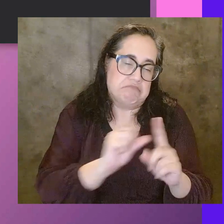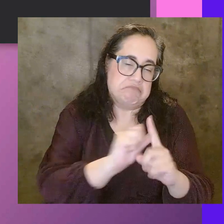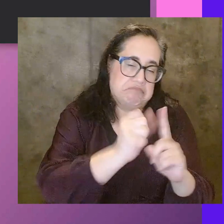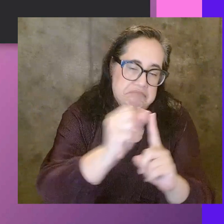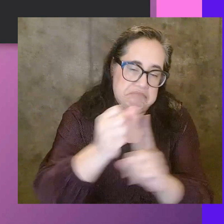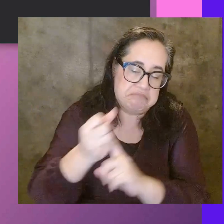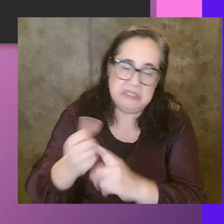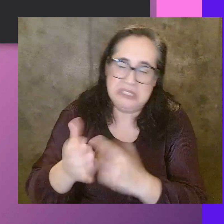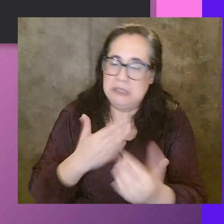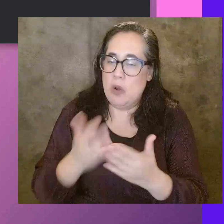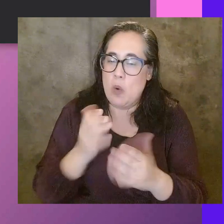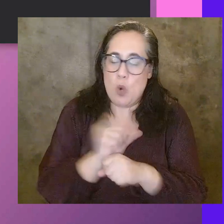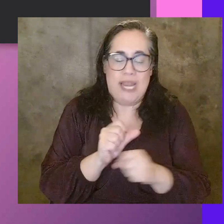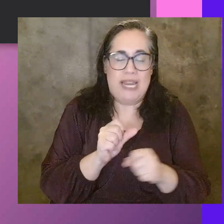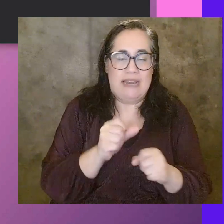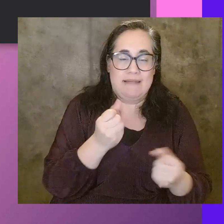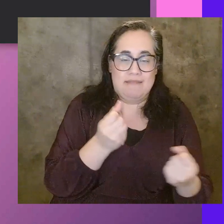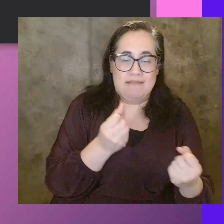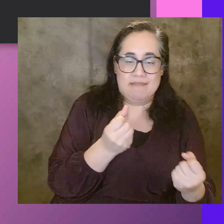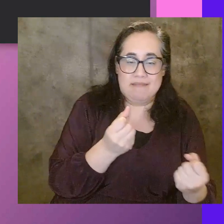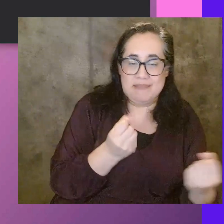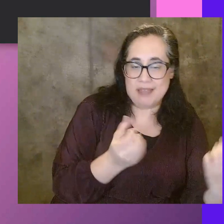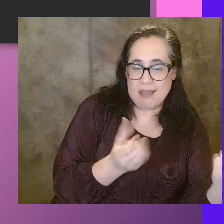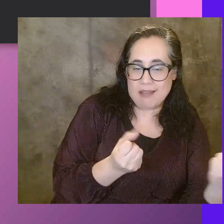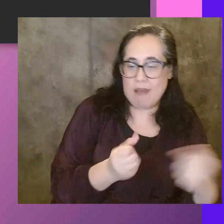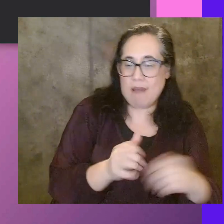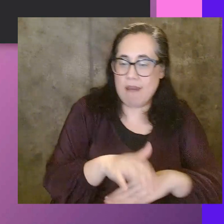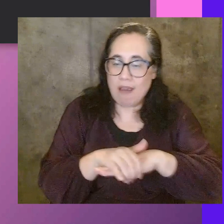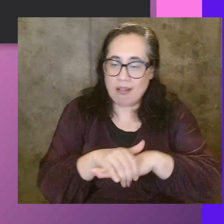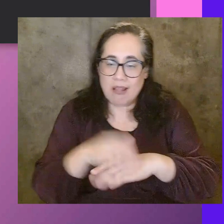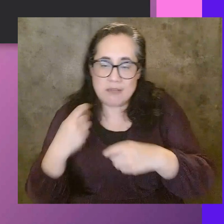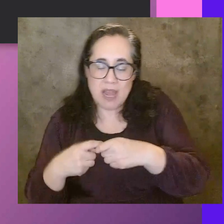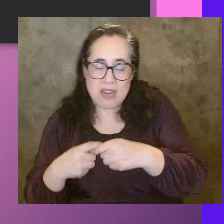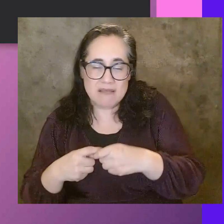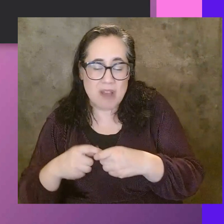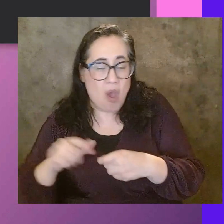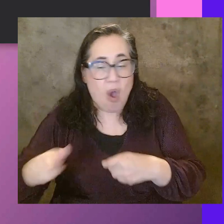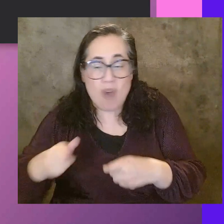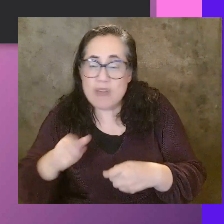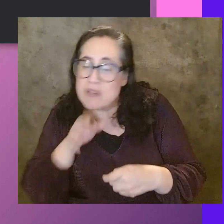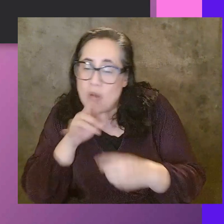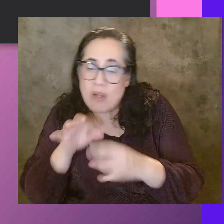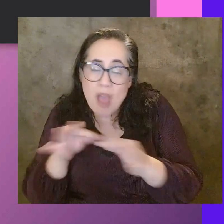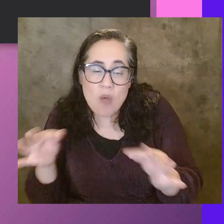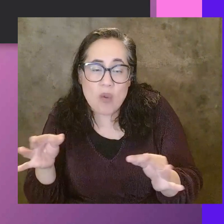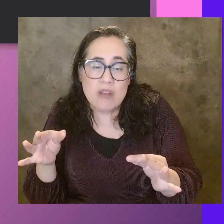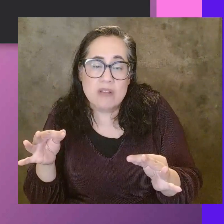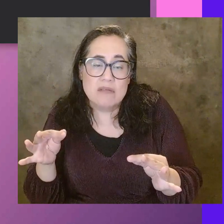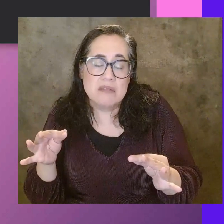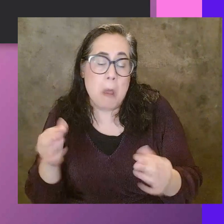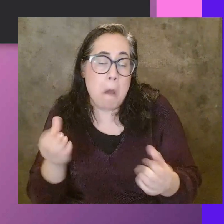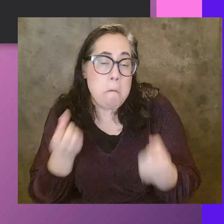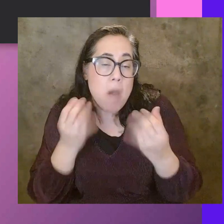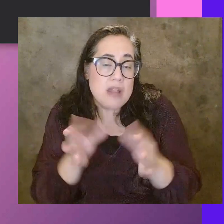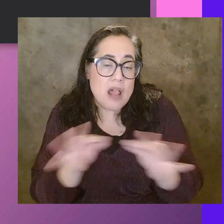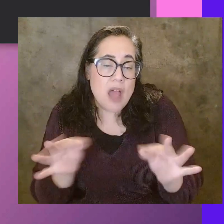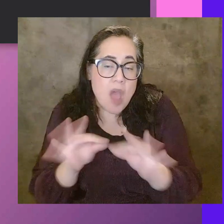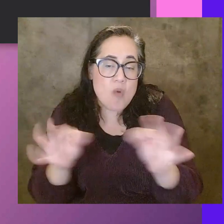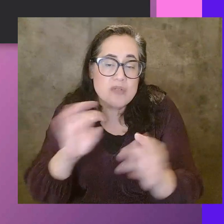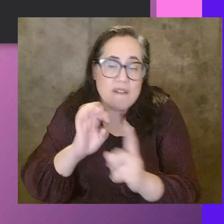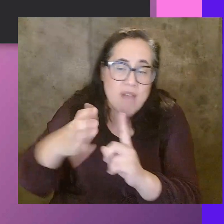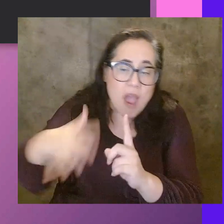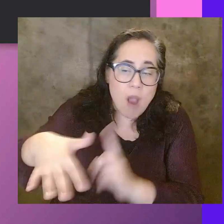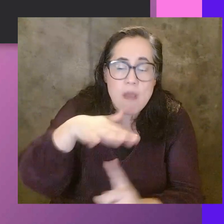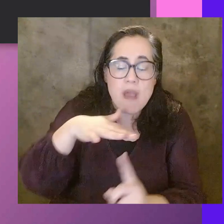settings. Whether you're working in sign language, English, Spanish, another spoken language,